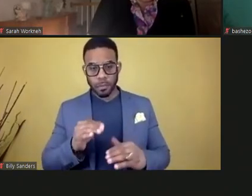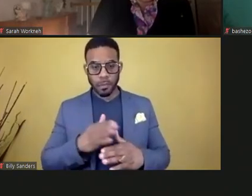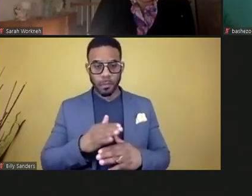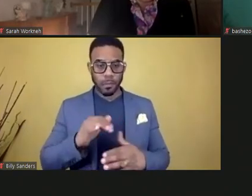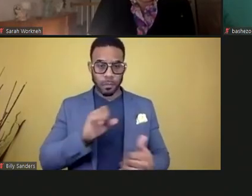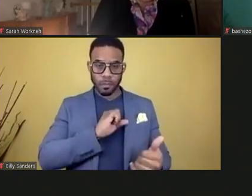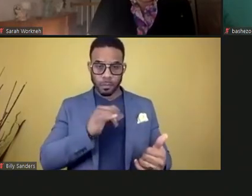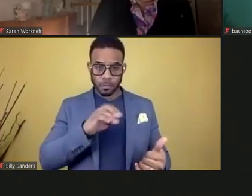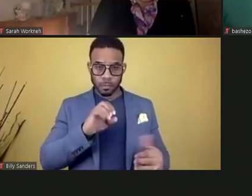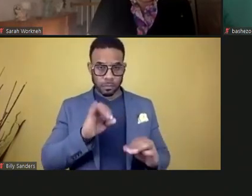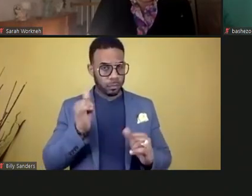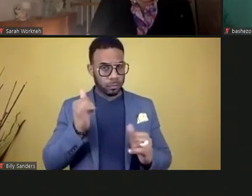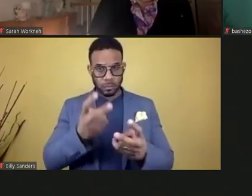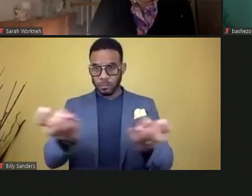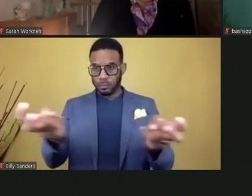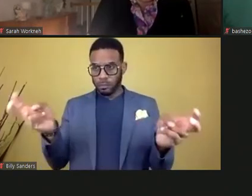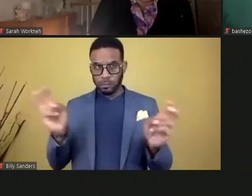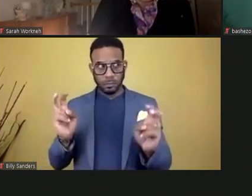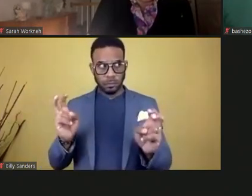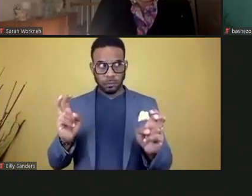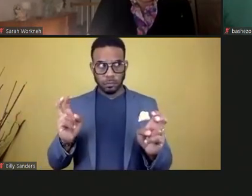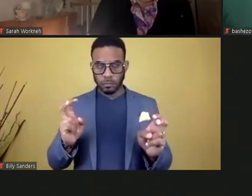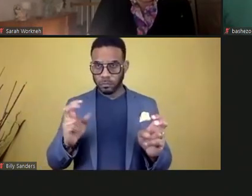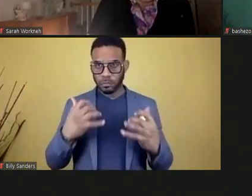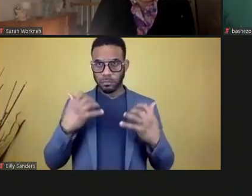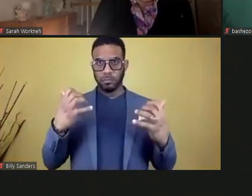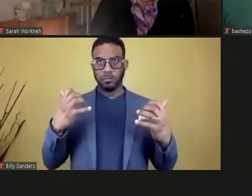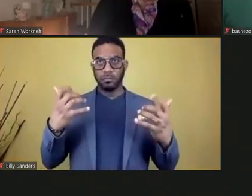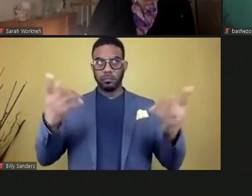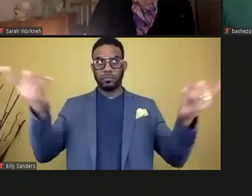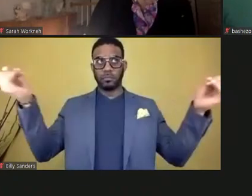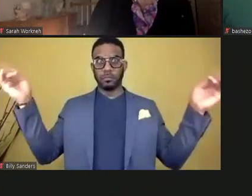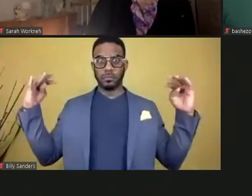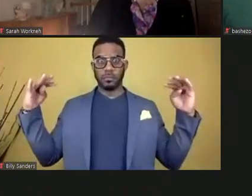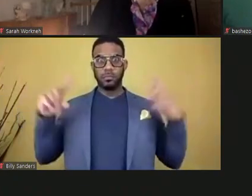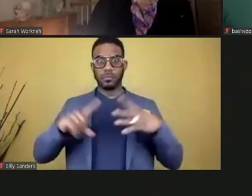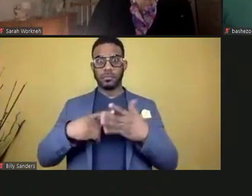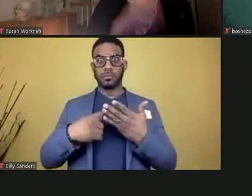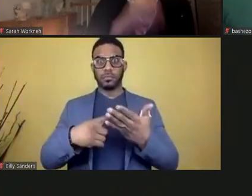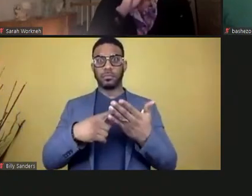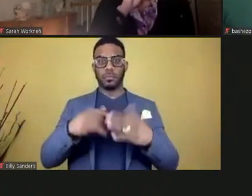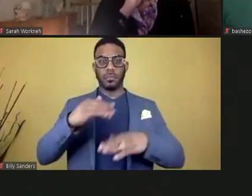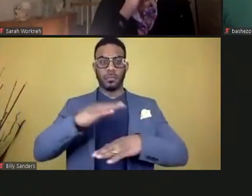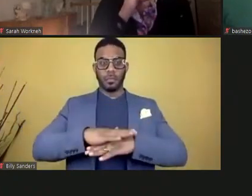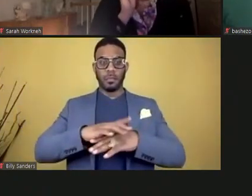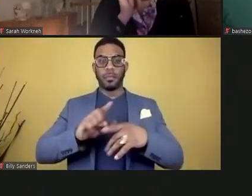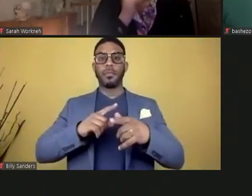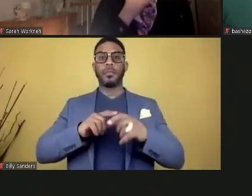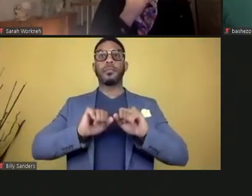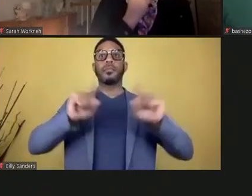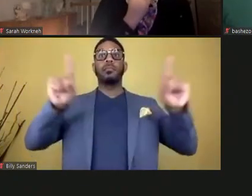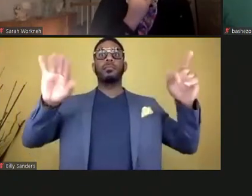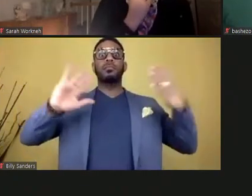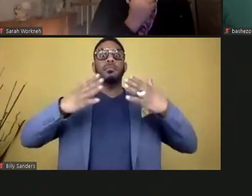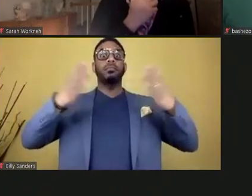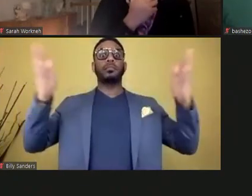office, all at this table. And then the audience was surrounding it. So it started as a dialogue at the table and then went out to